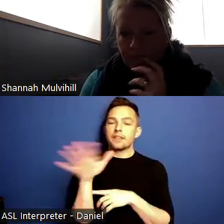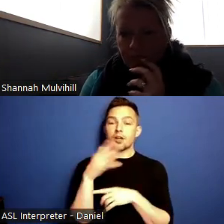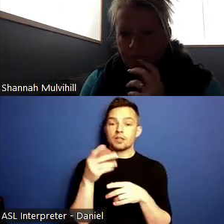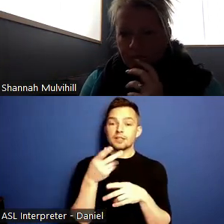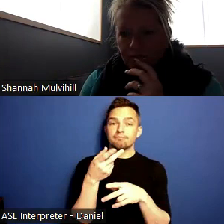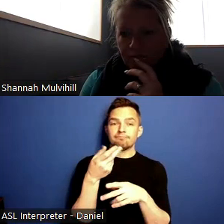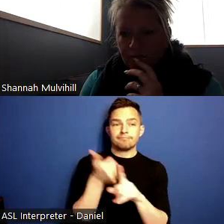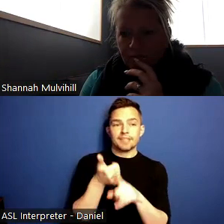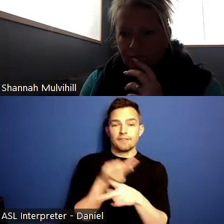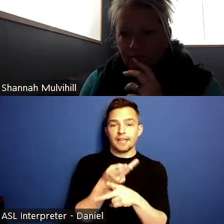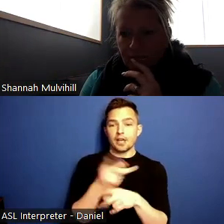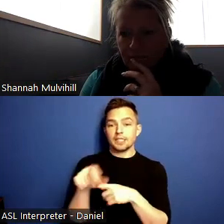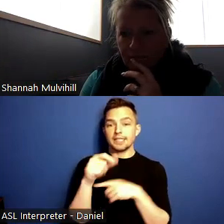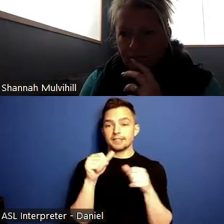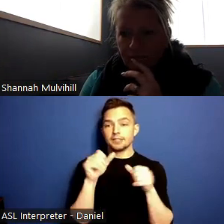to keep going.